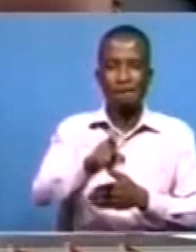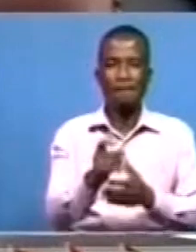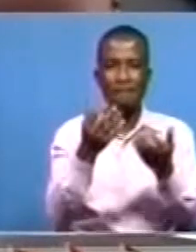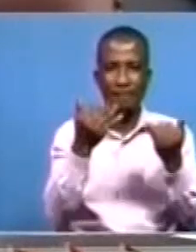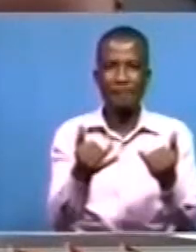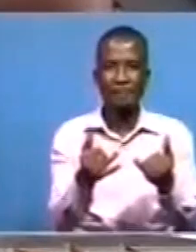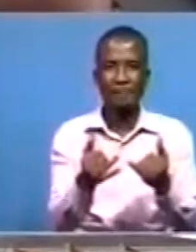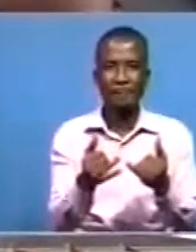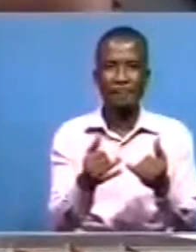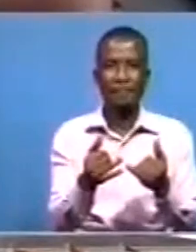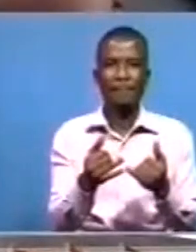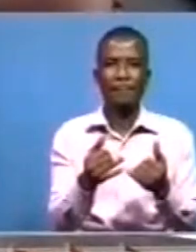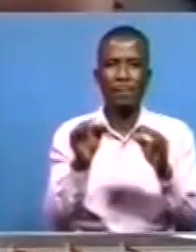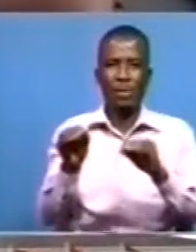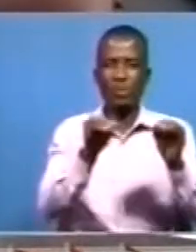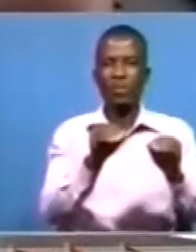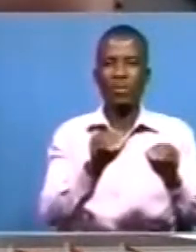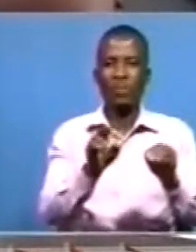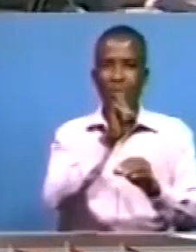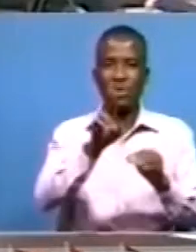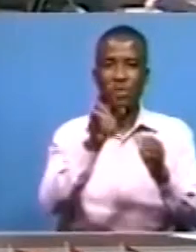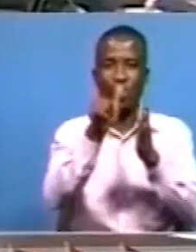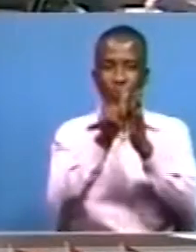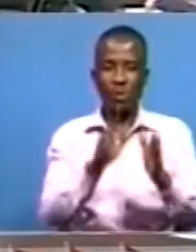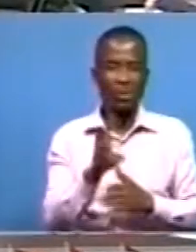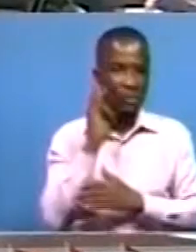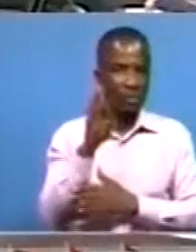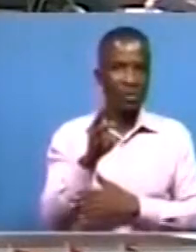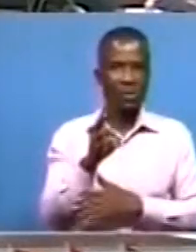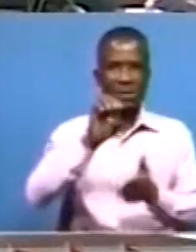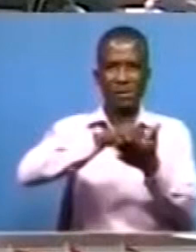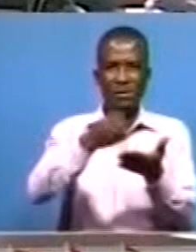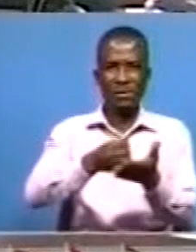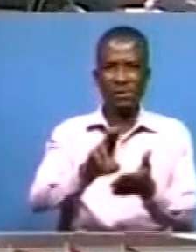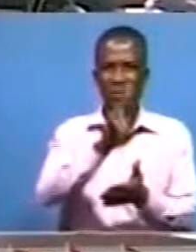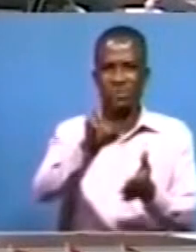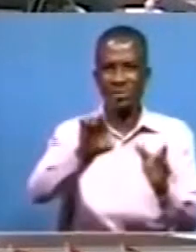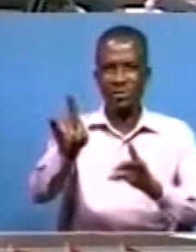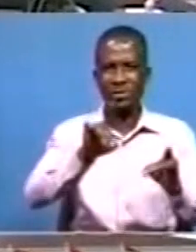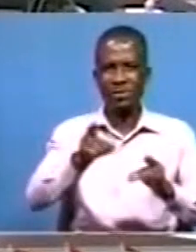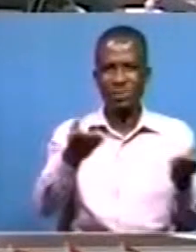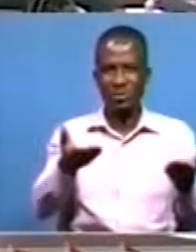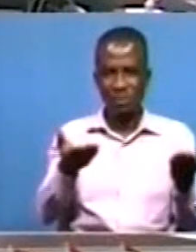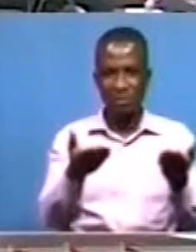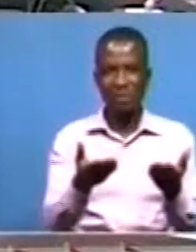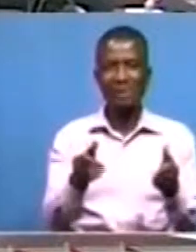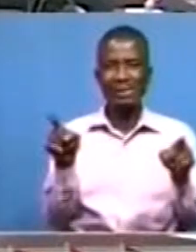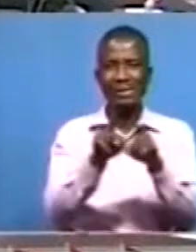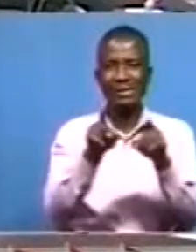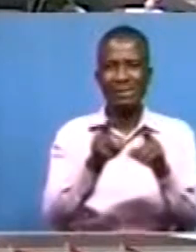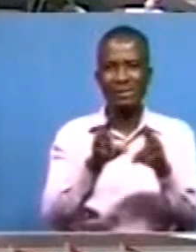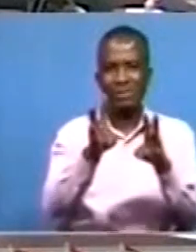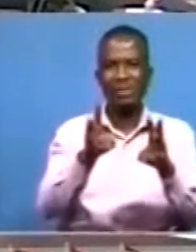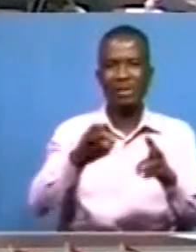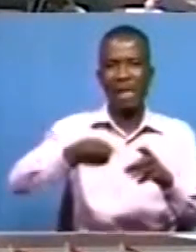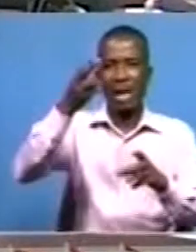criticized. A Privy Council judgment put in the hands of any lawyer, along with the evidence grounding it, can be criticized in the